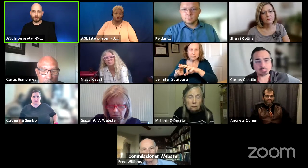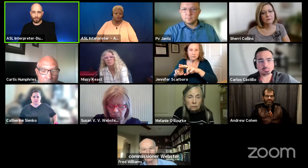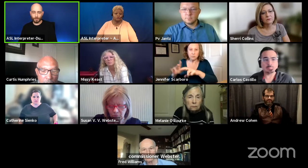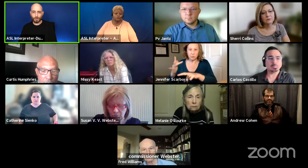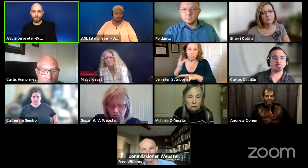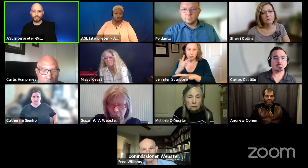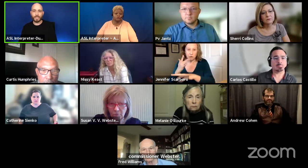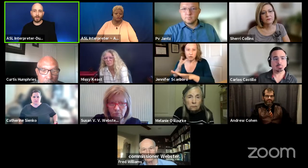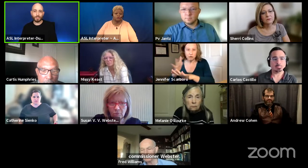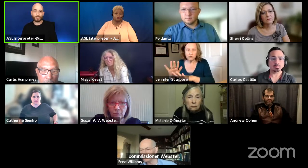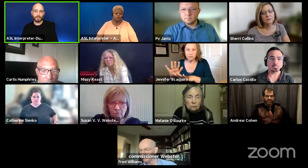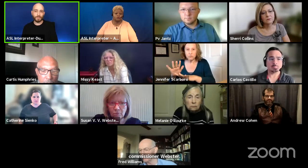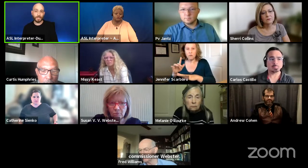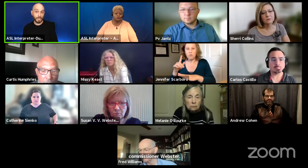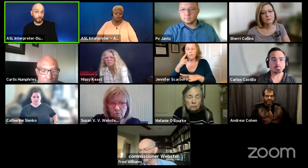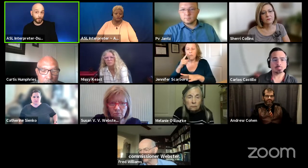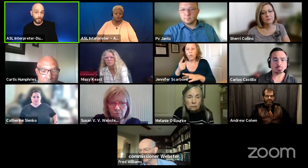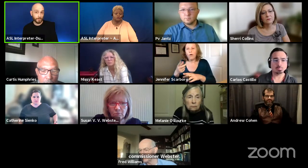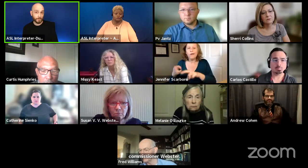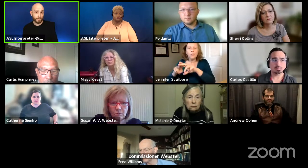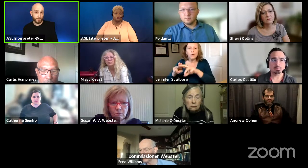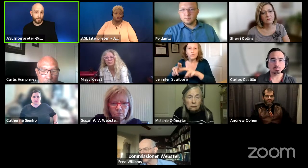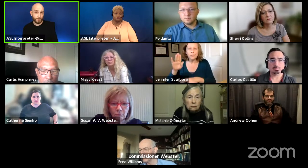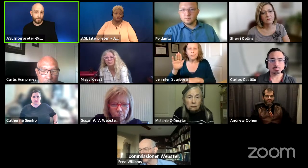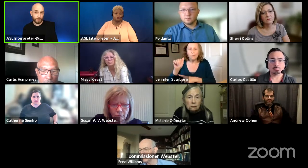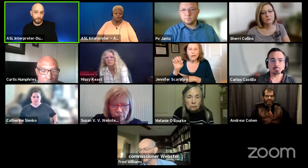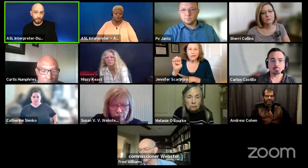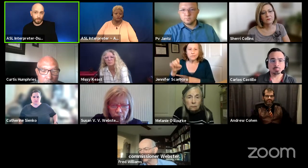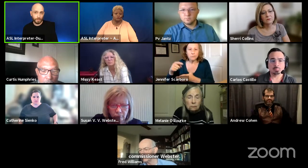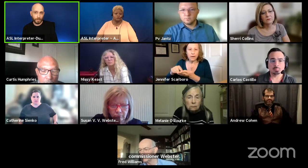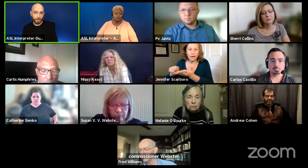typically prefers a cost of living increase